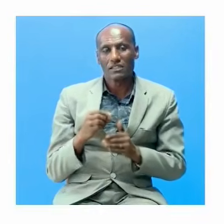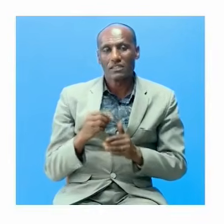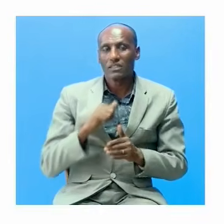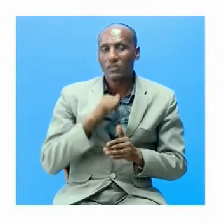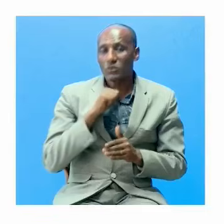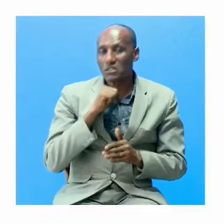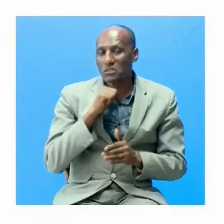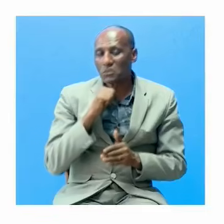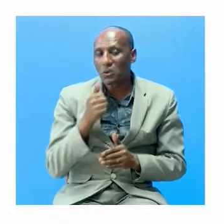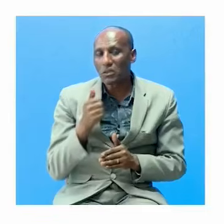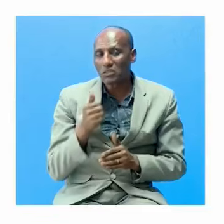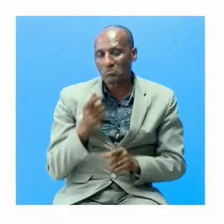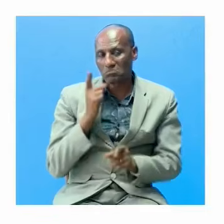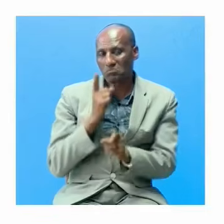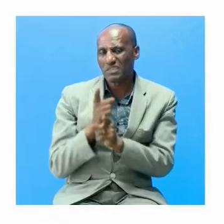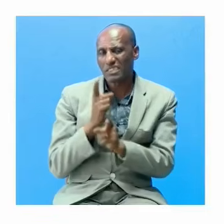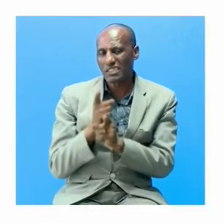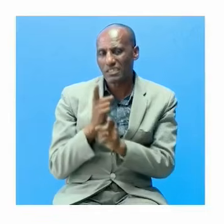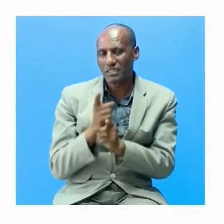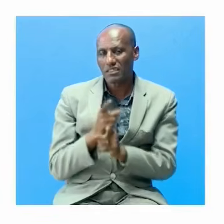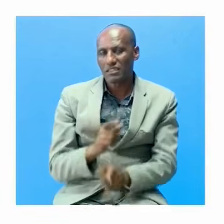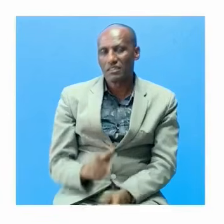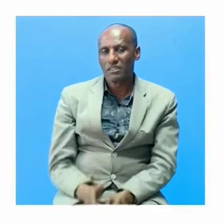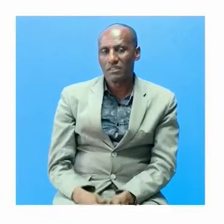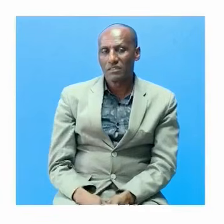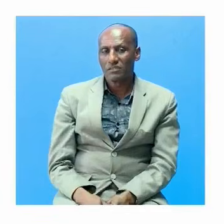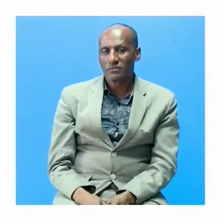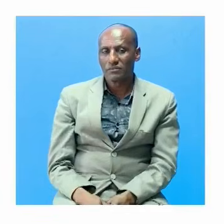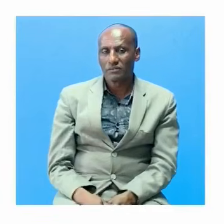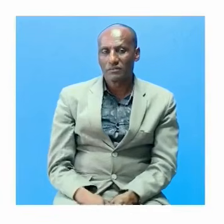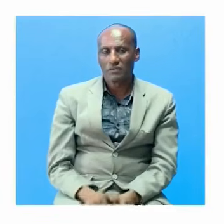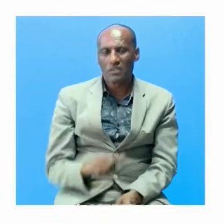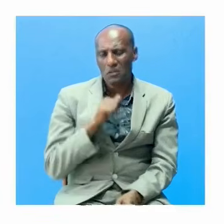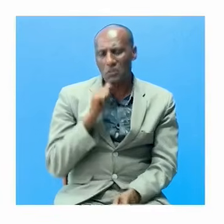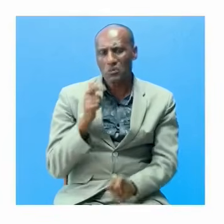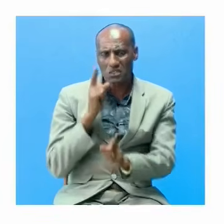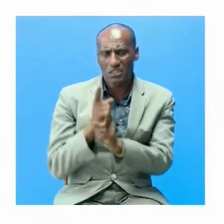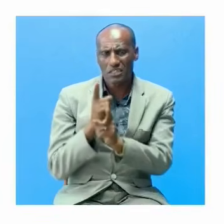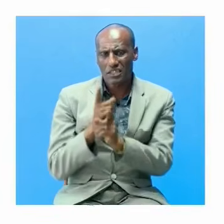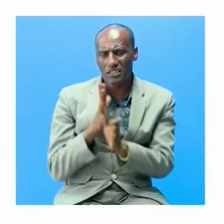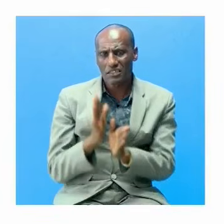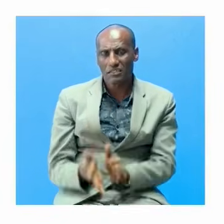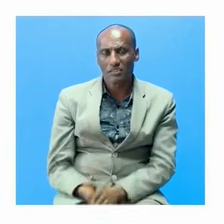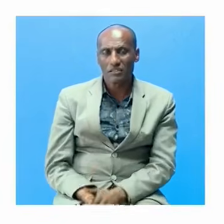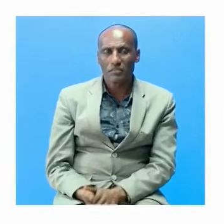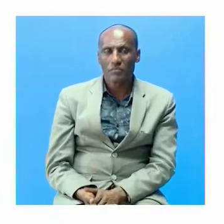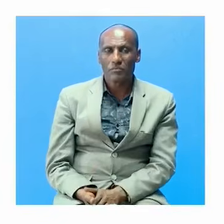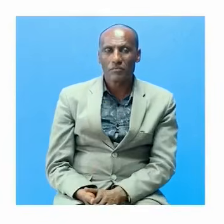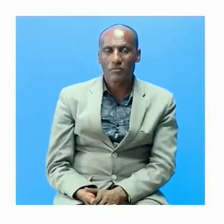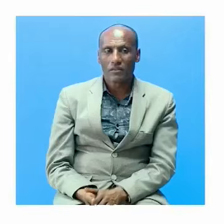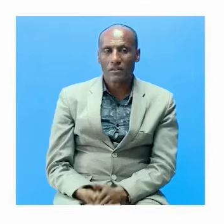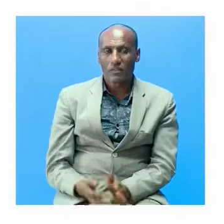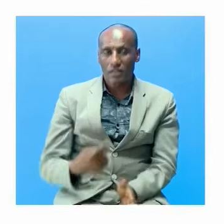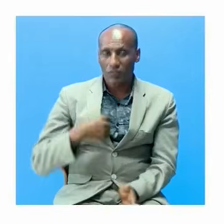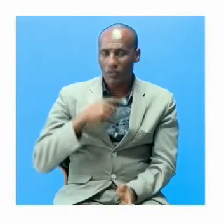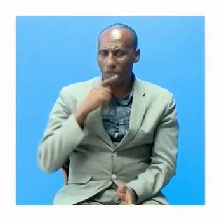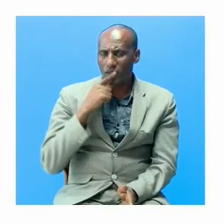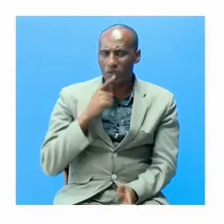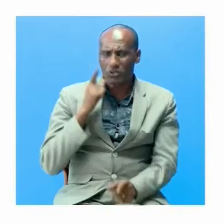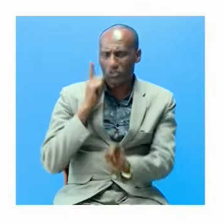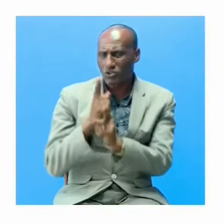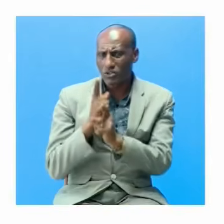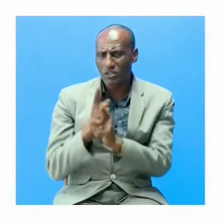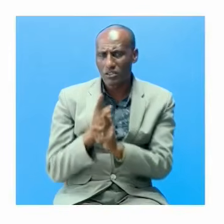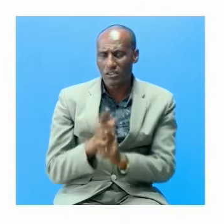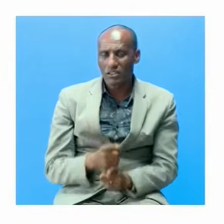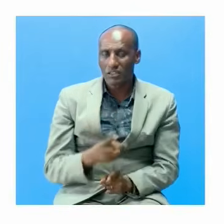express possibility, that means it is for something which is not certain. Not